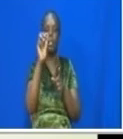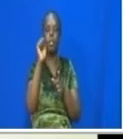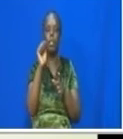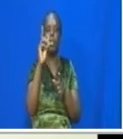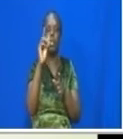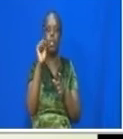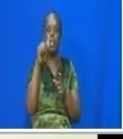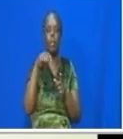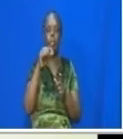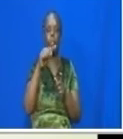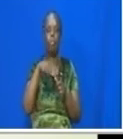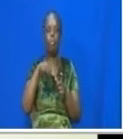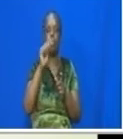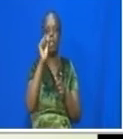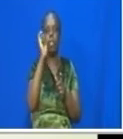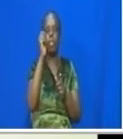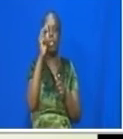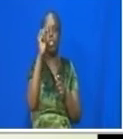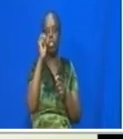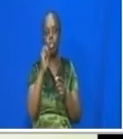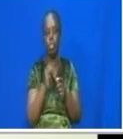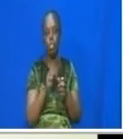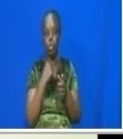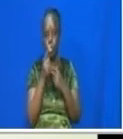First, looking at the word adaptation.